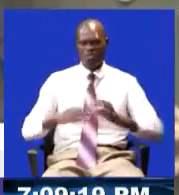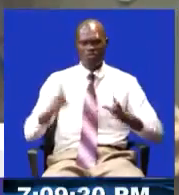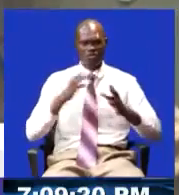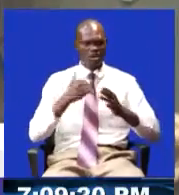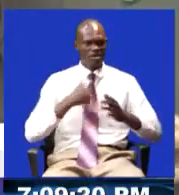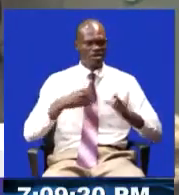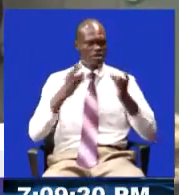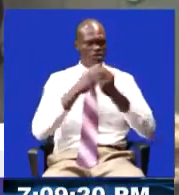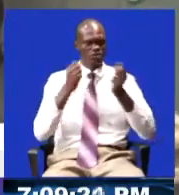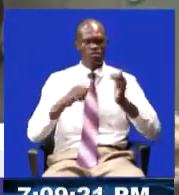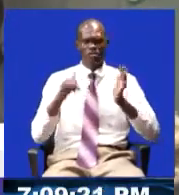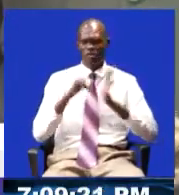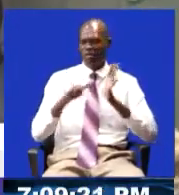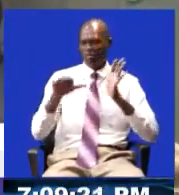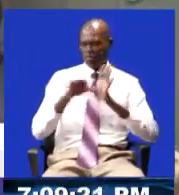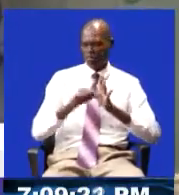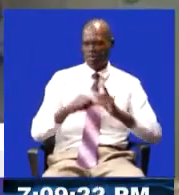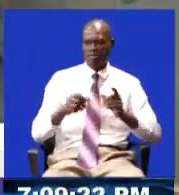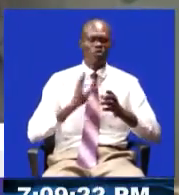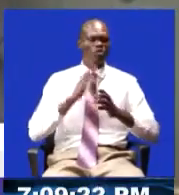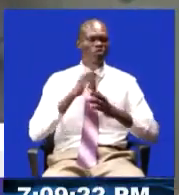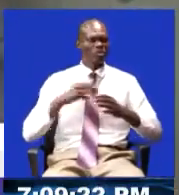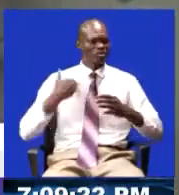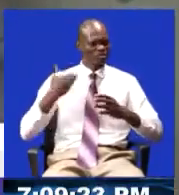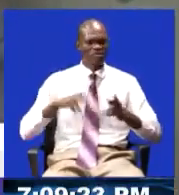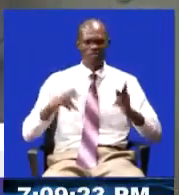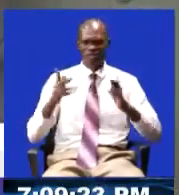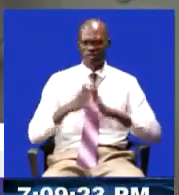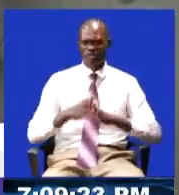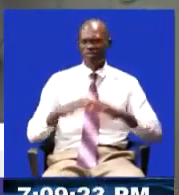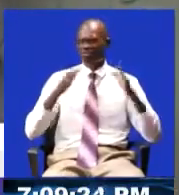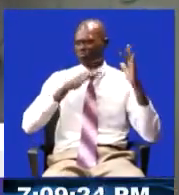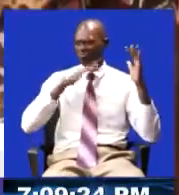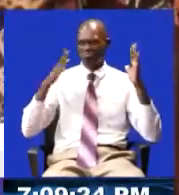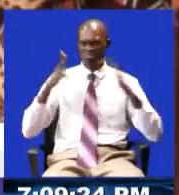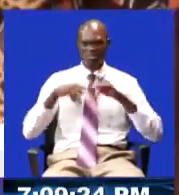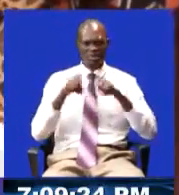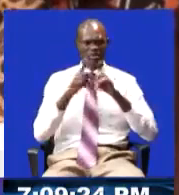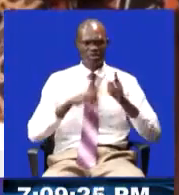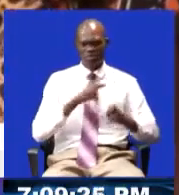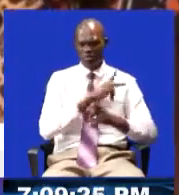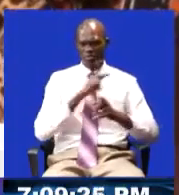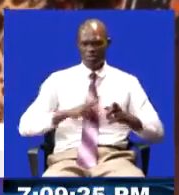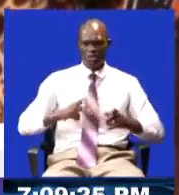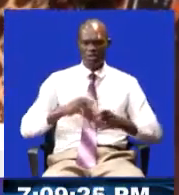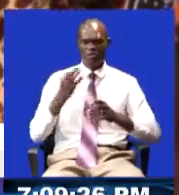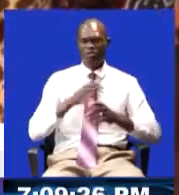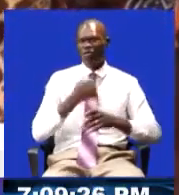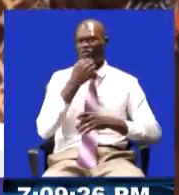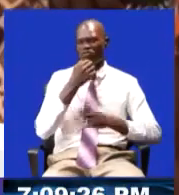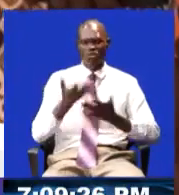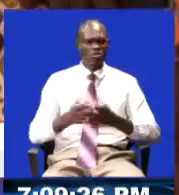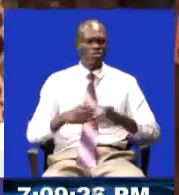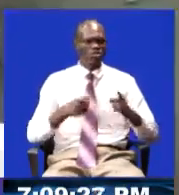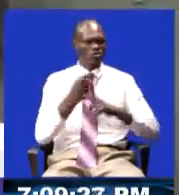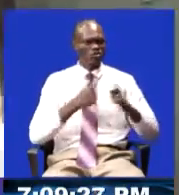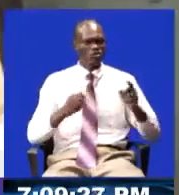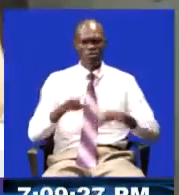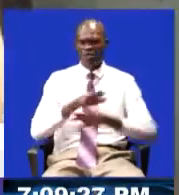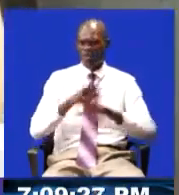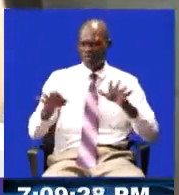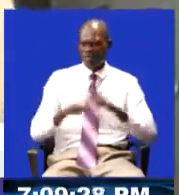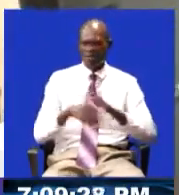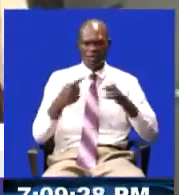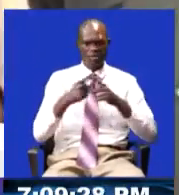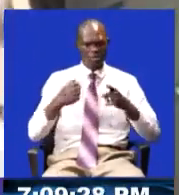wadwar koko kaka ker maluo, ok adwar koko mawuok kamoro amora. To wamor